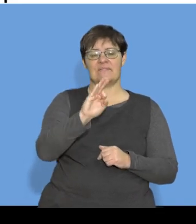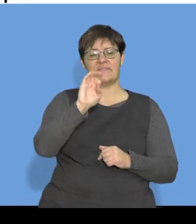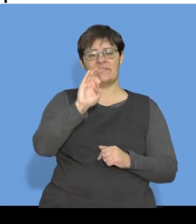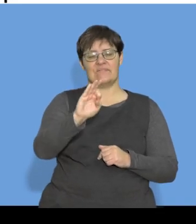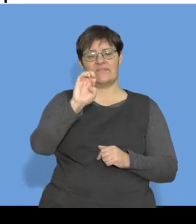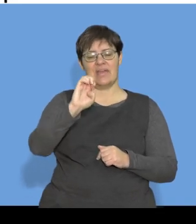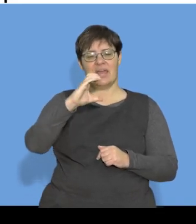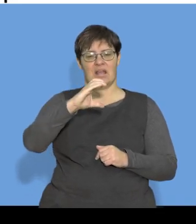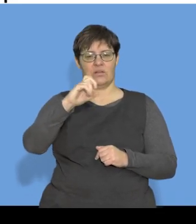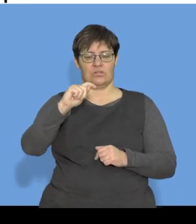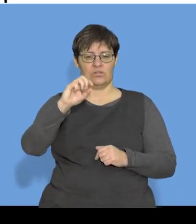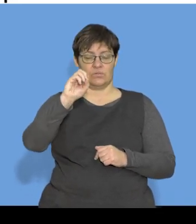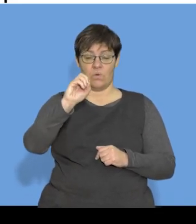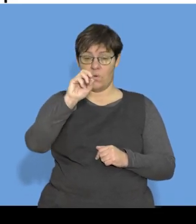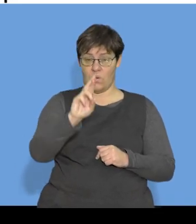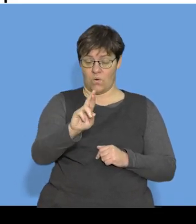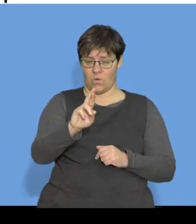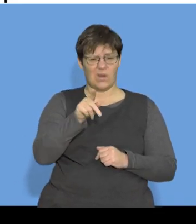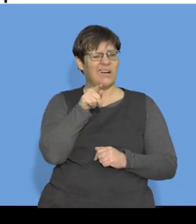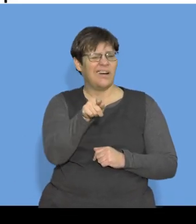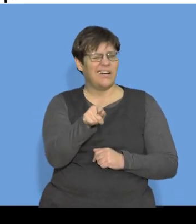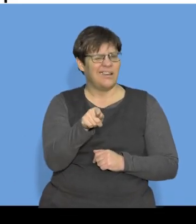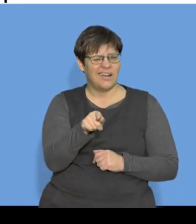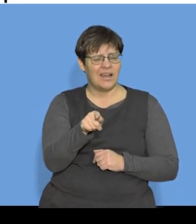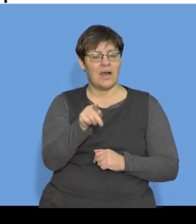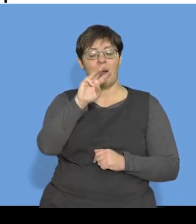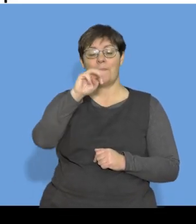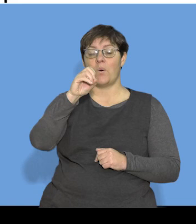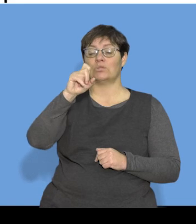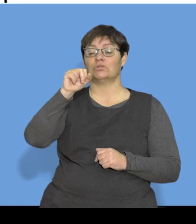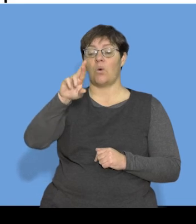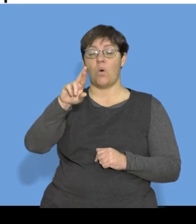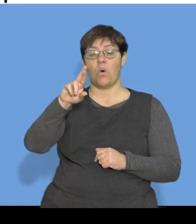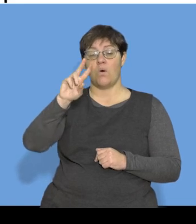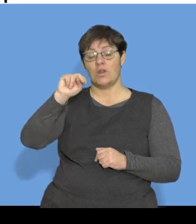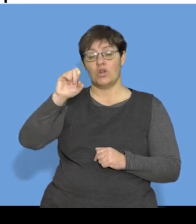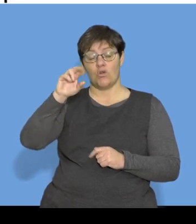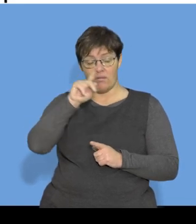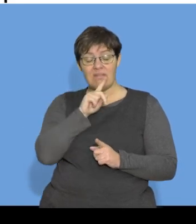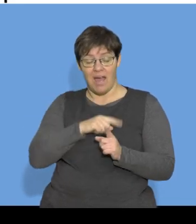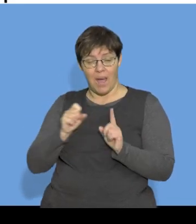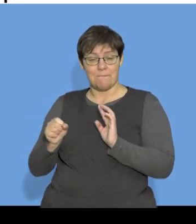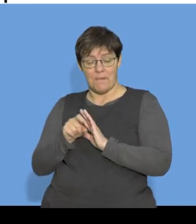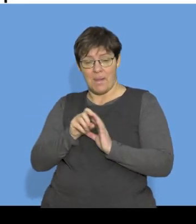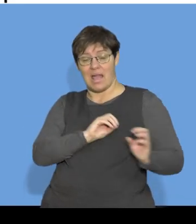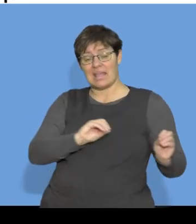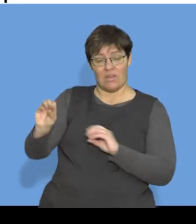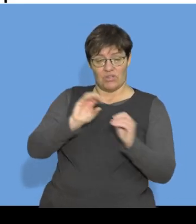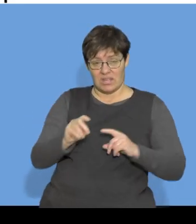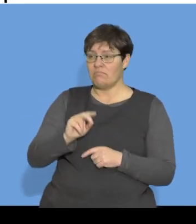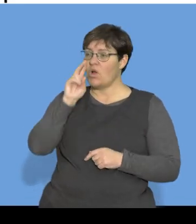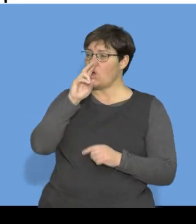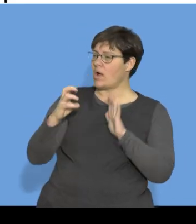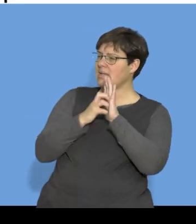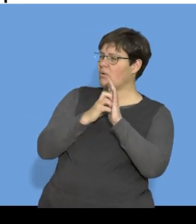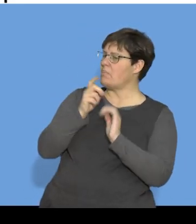an effector. Remember, the motor neuron carries impulse to the effector. So we're looking